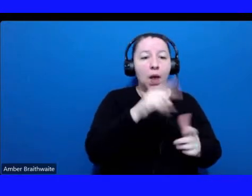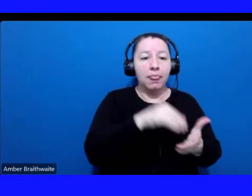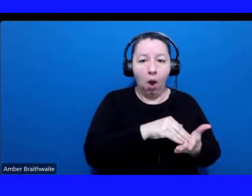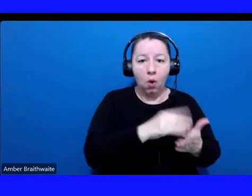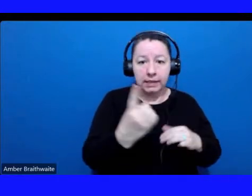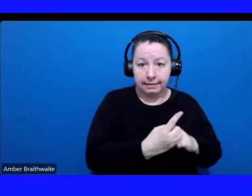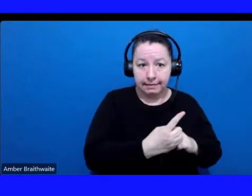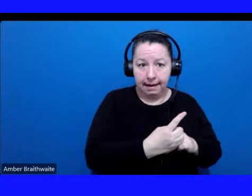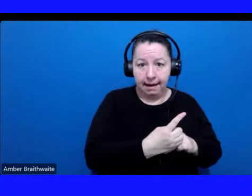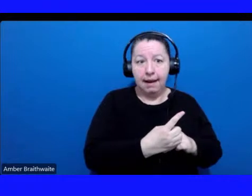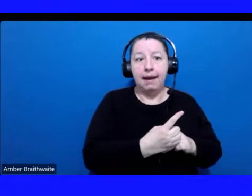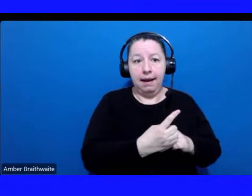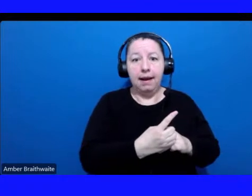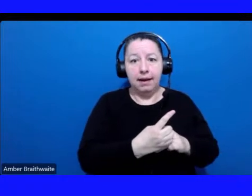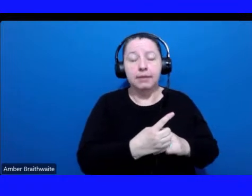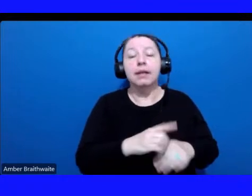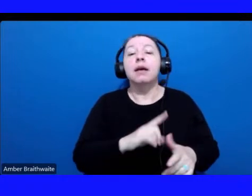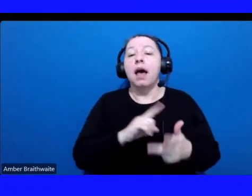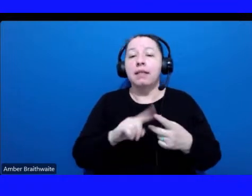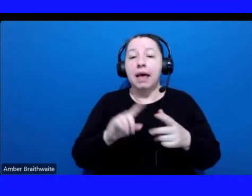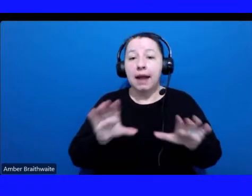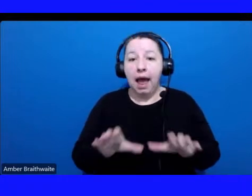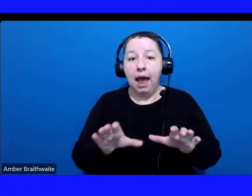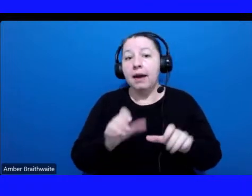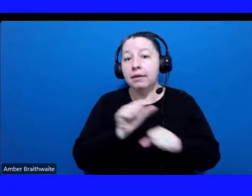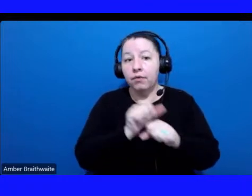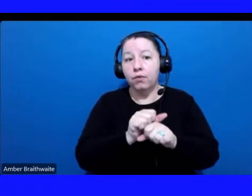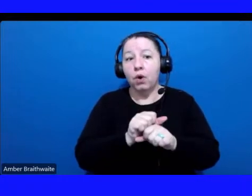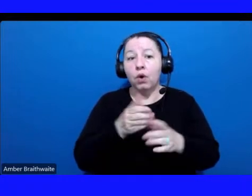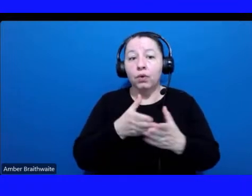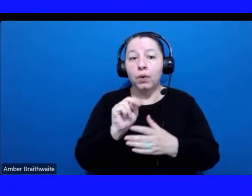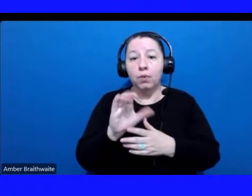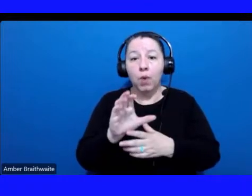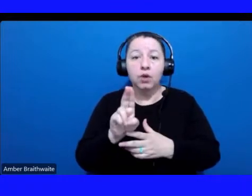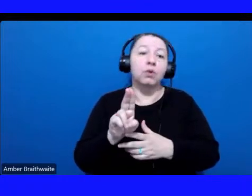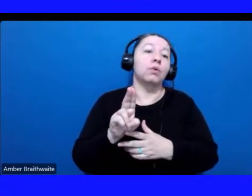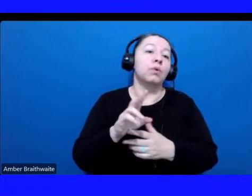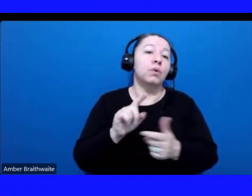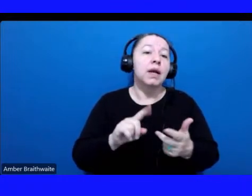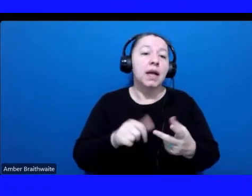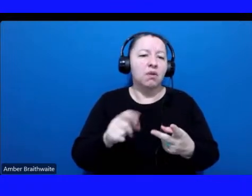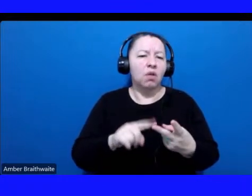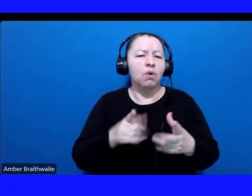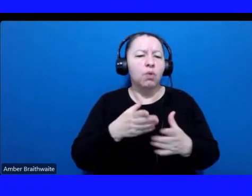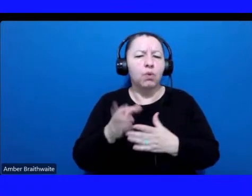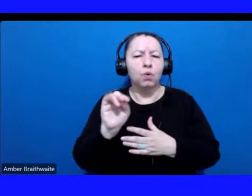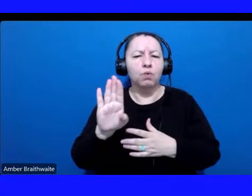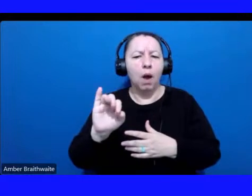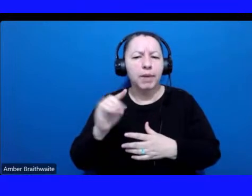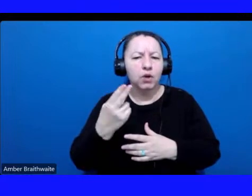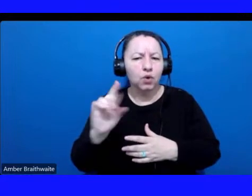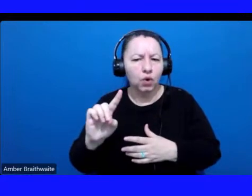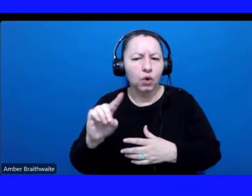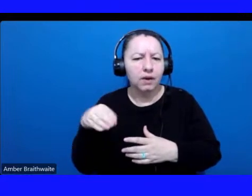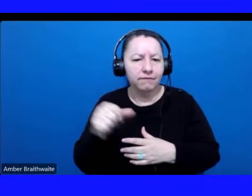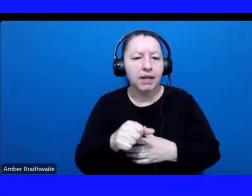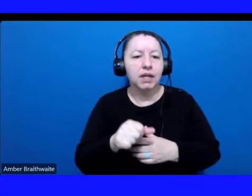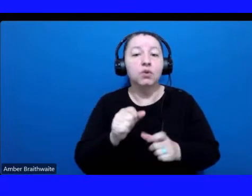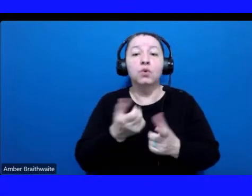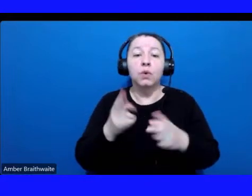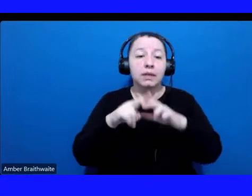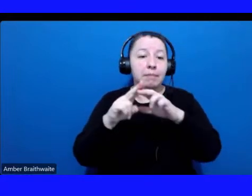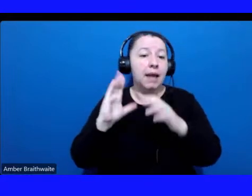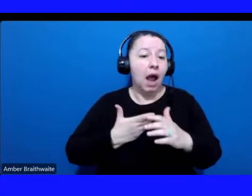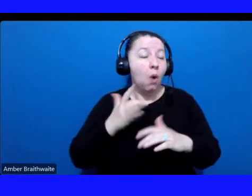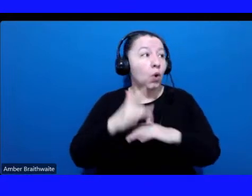trying to plop it on sites as a whole thing, we have the community health workers now in every health and hospital's primary